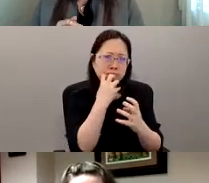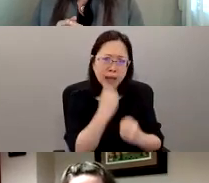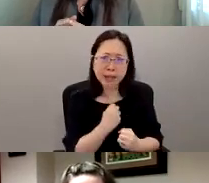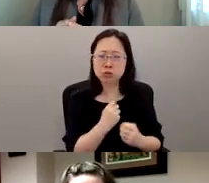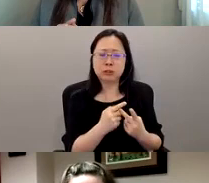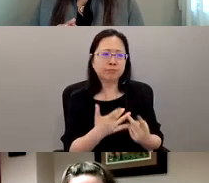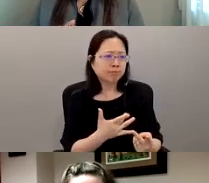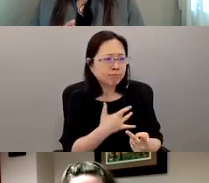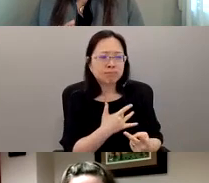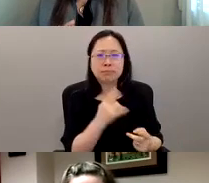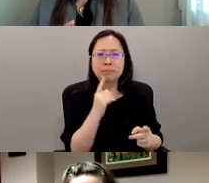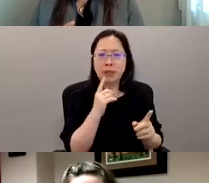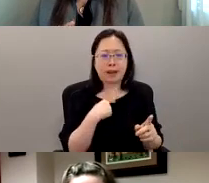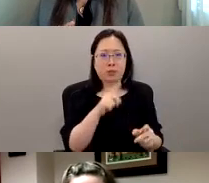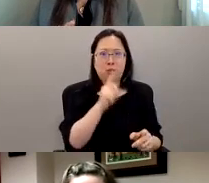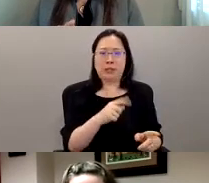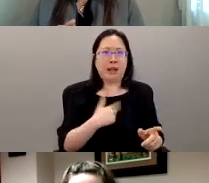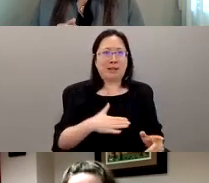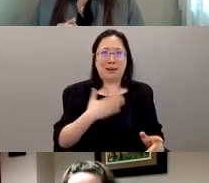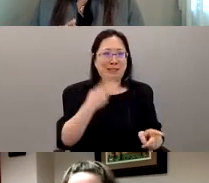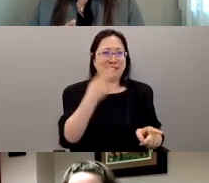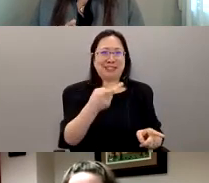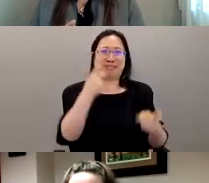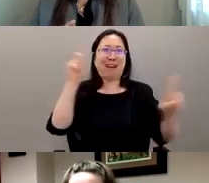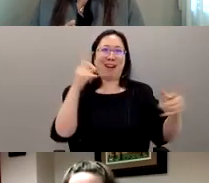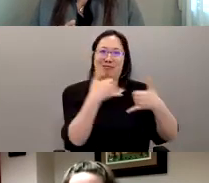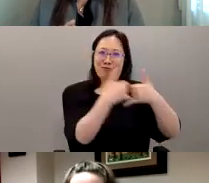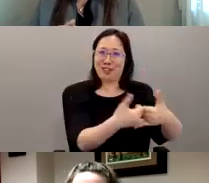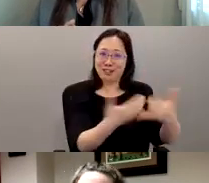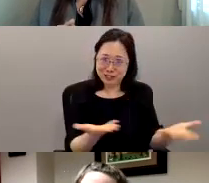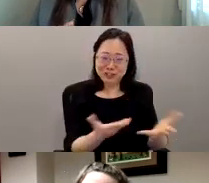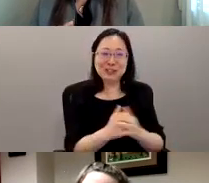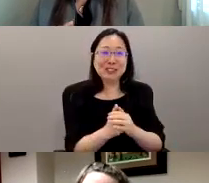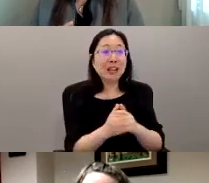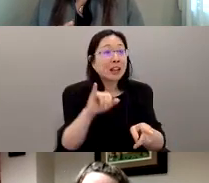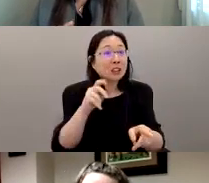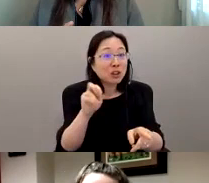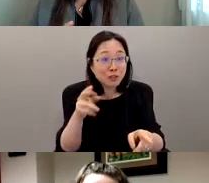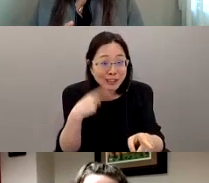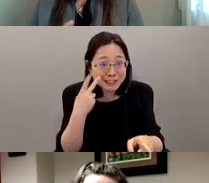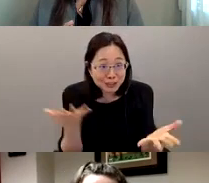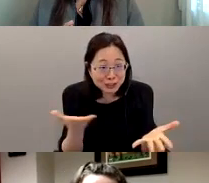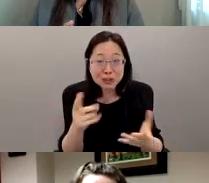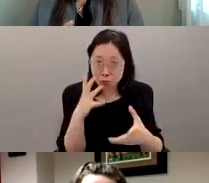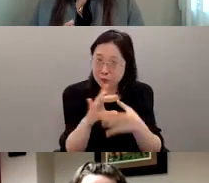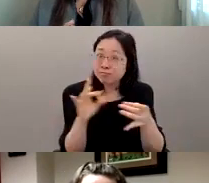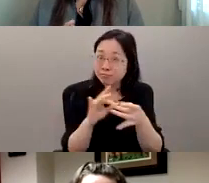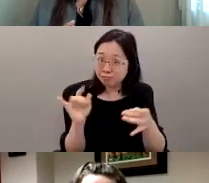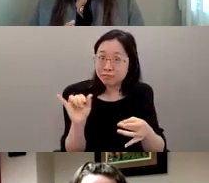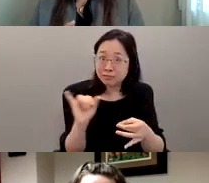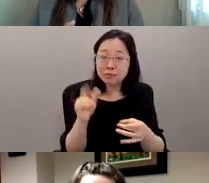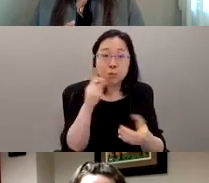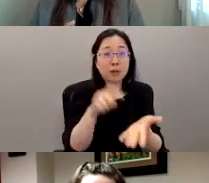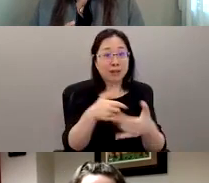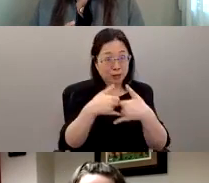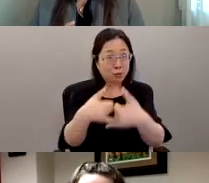and I am relieved to see your face here. Jennifer, if you would like to say a few words in recognition of